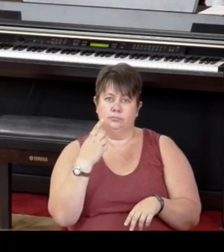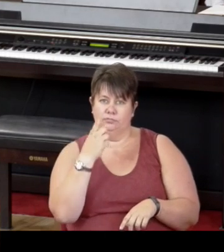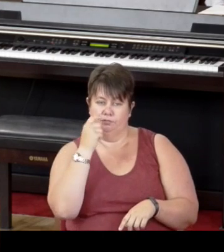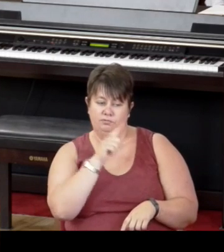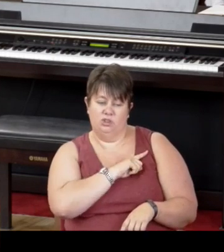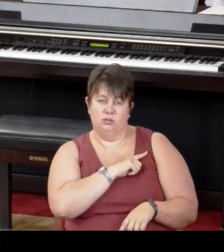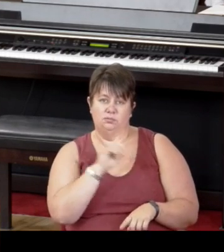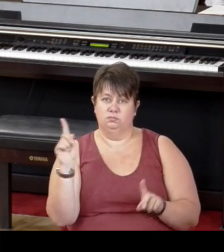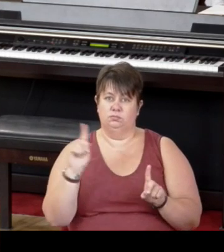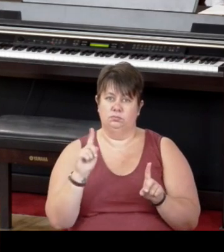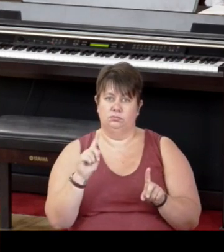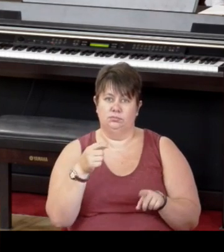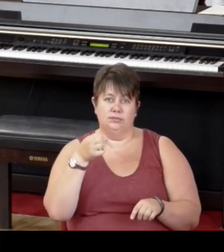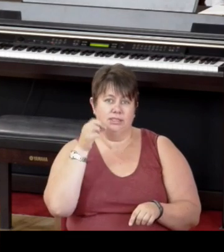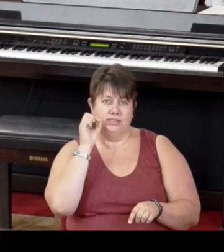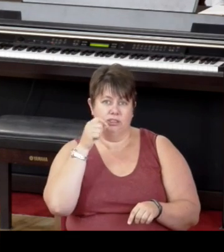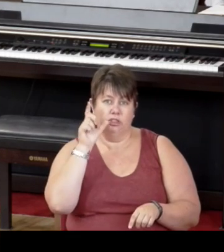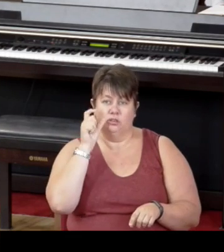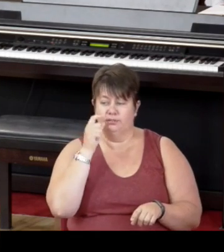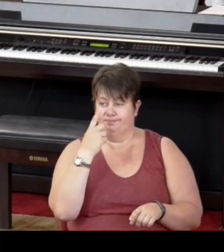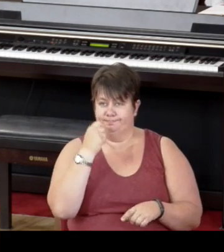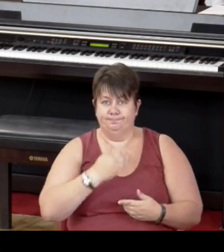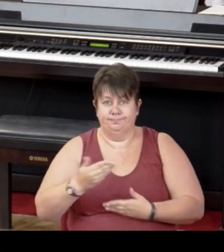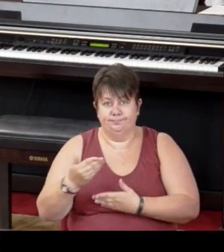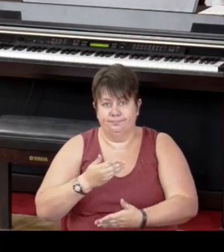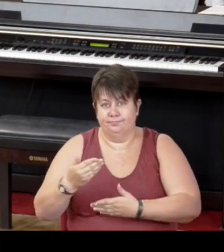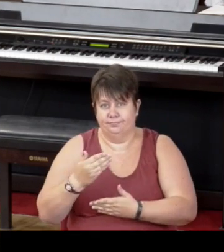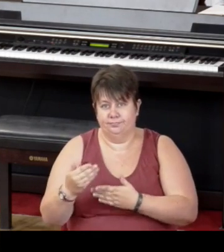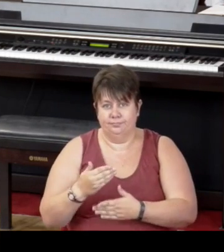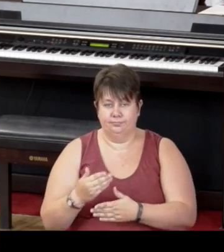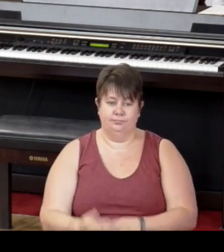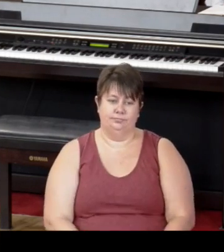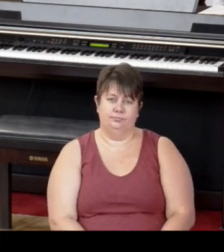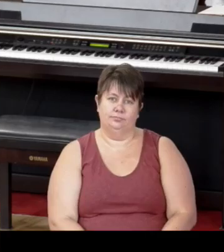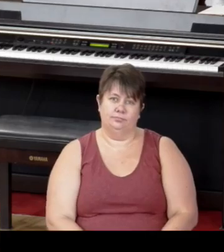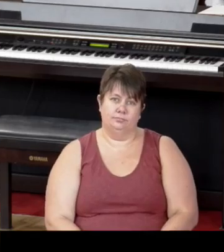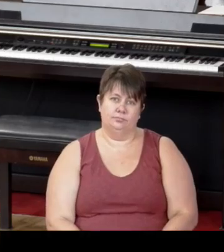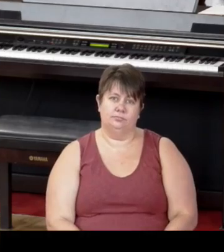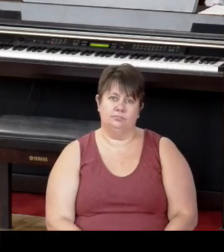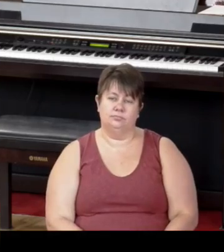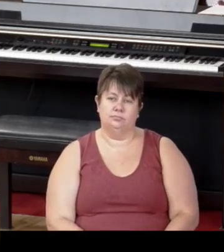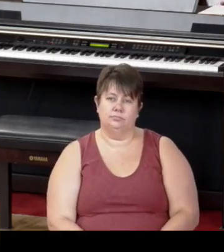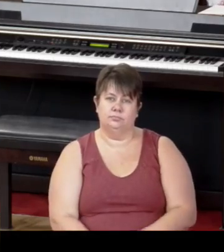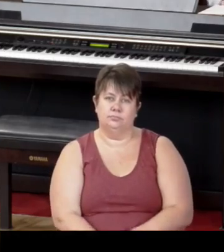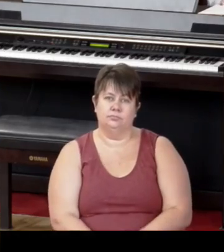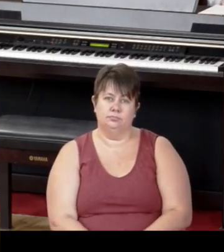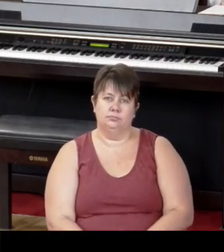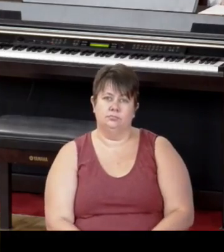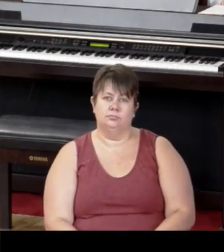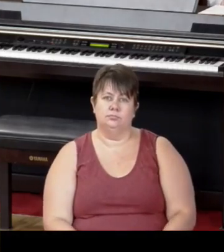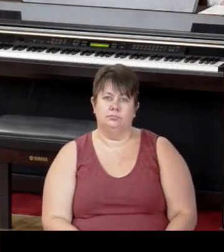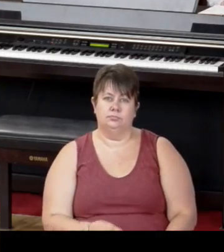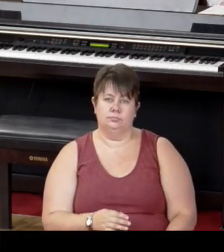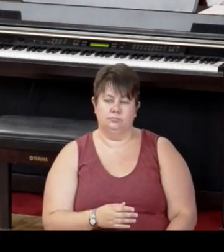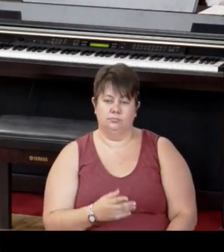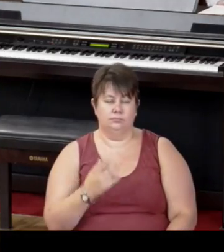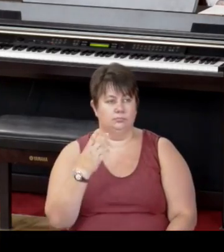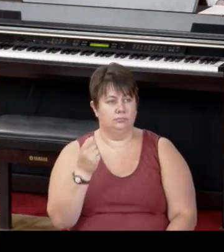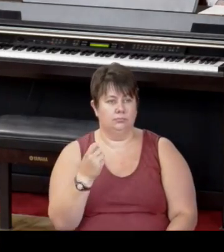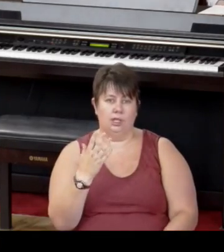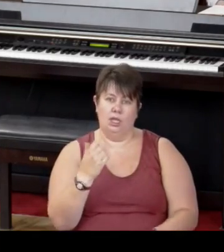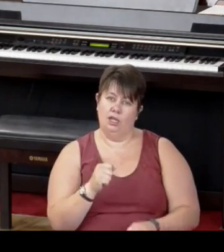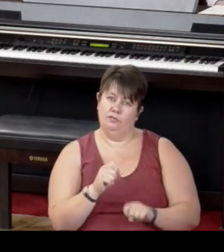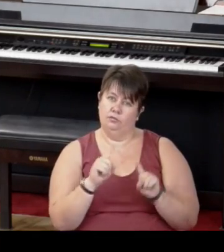together and enjoying one another's company. And while you're through in the big hall having your tea and coffee, you might want to take a look at